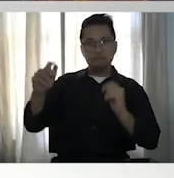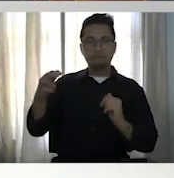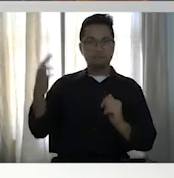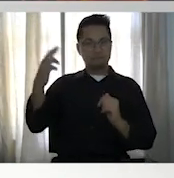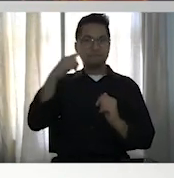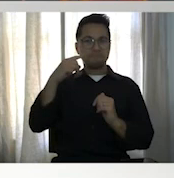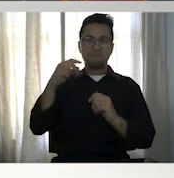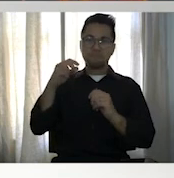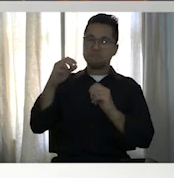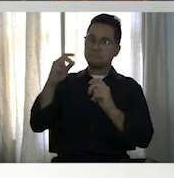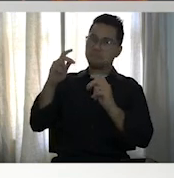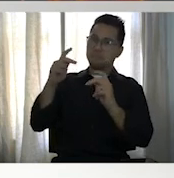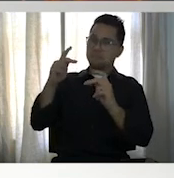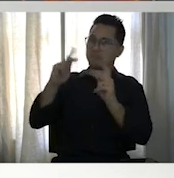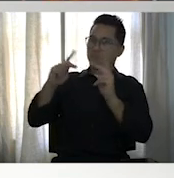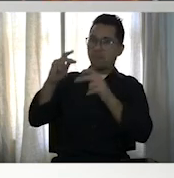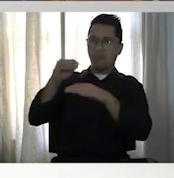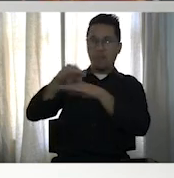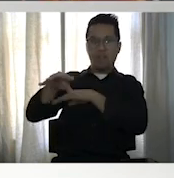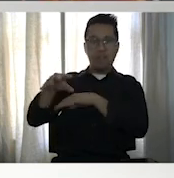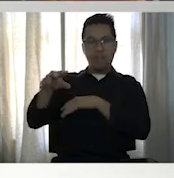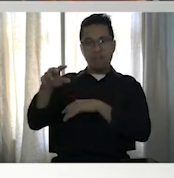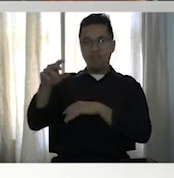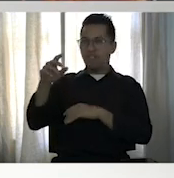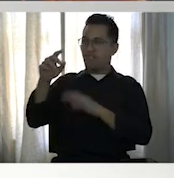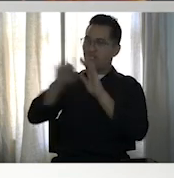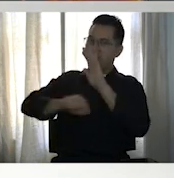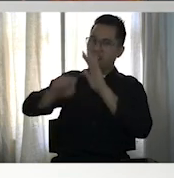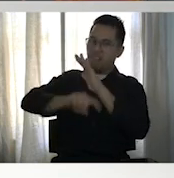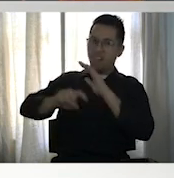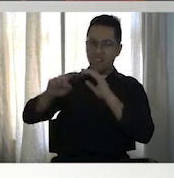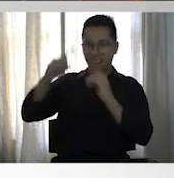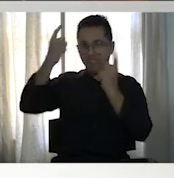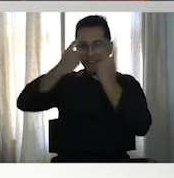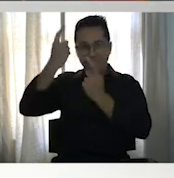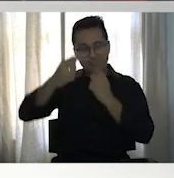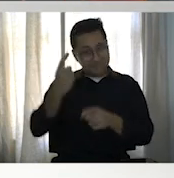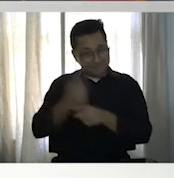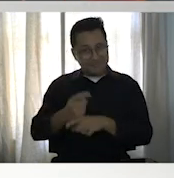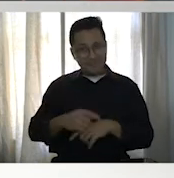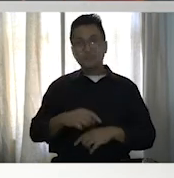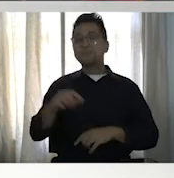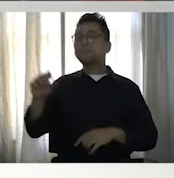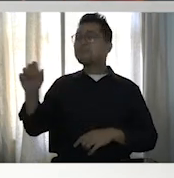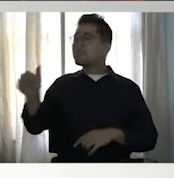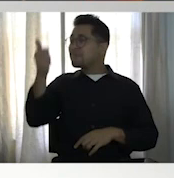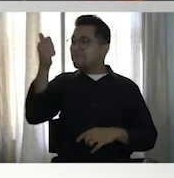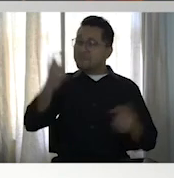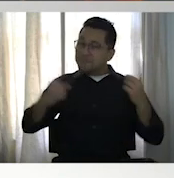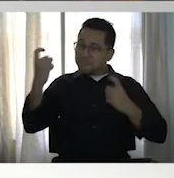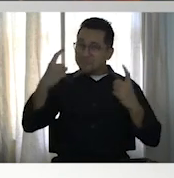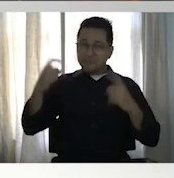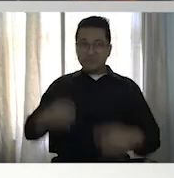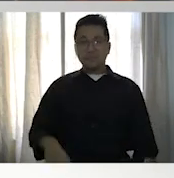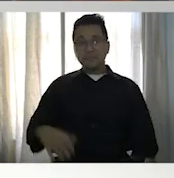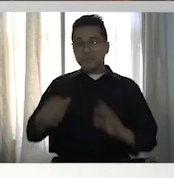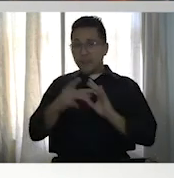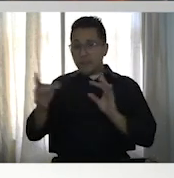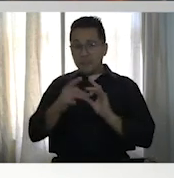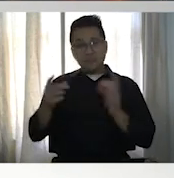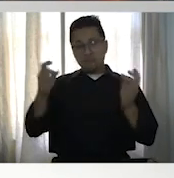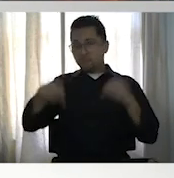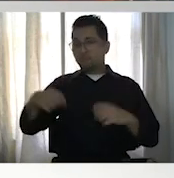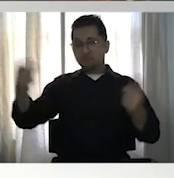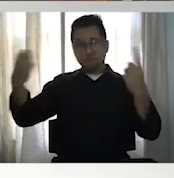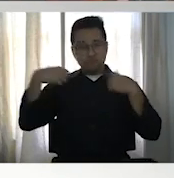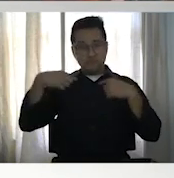makes people think uncomfortable thoughts, right? Yes. Okay. Any other questions, comments? You're welcome to